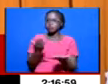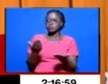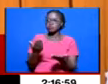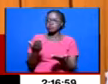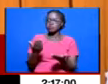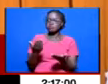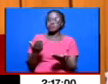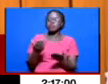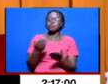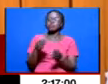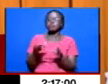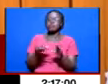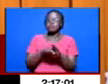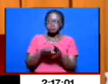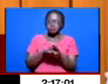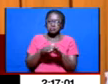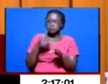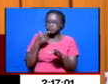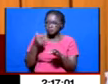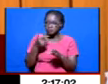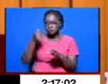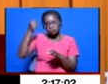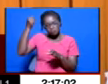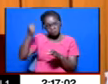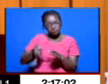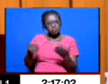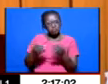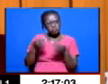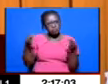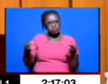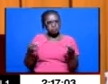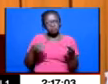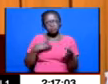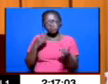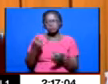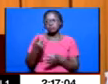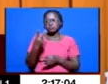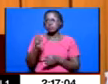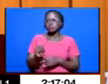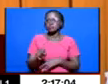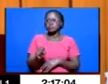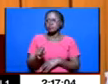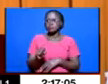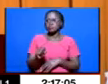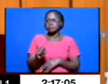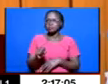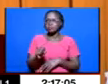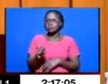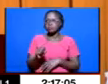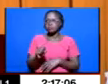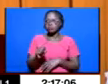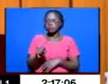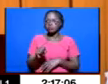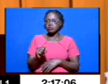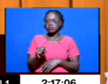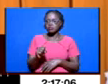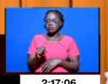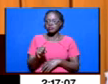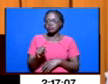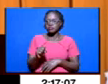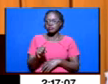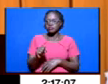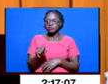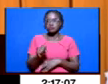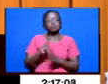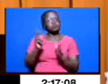have said, some of our judgments are long. Mine is 125, and I would not wish to